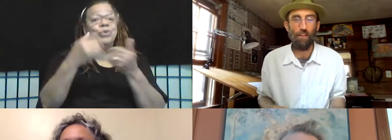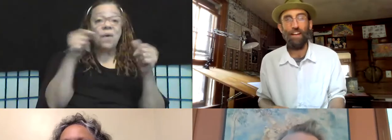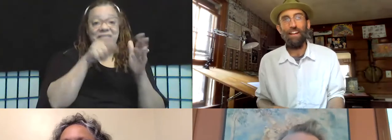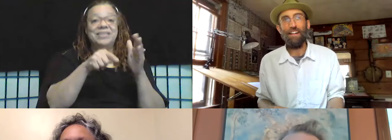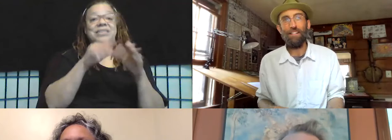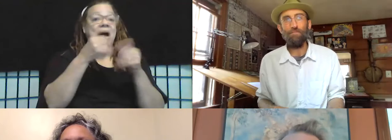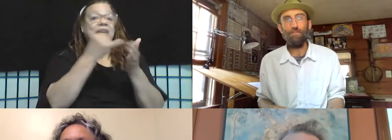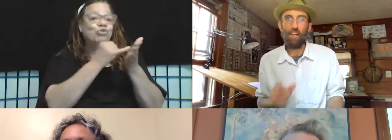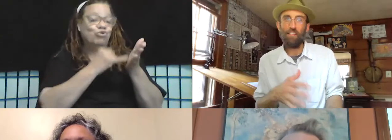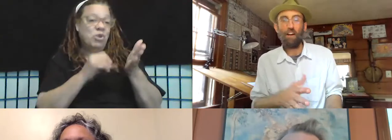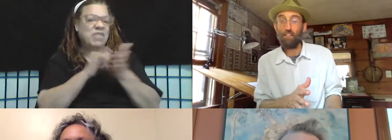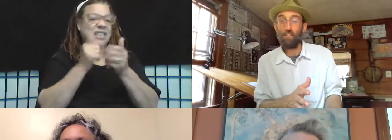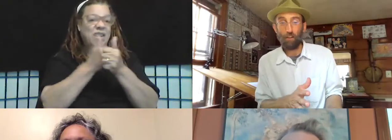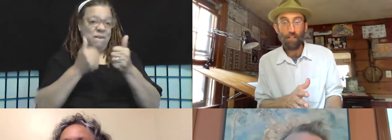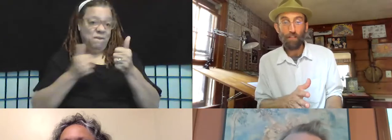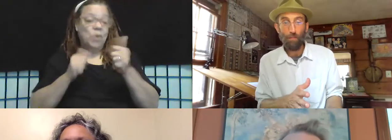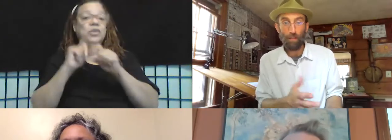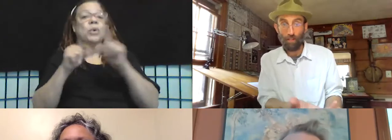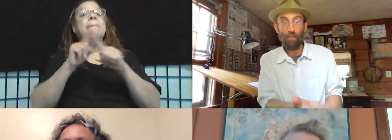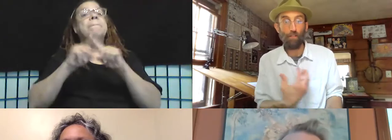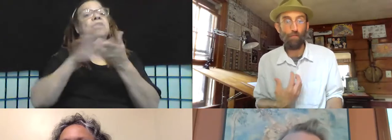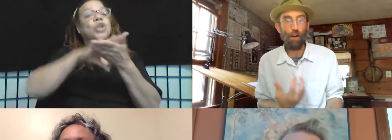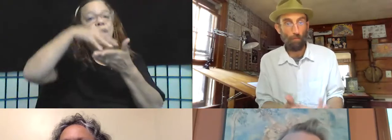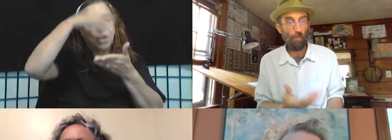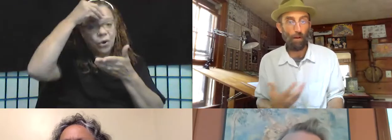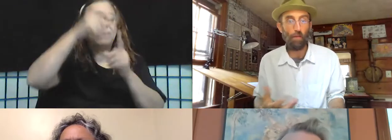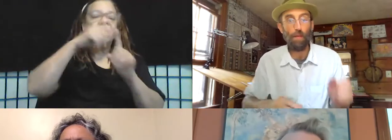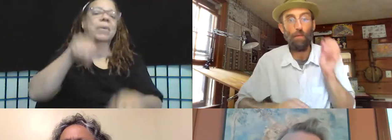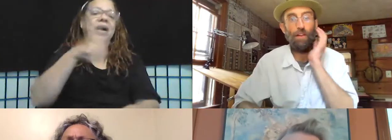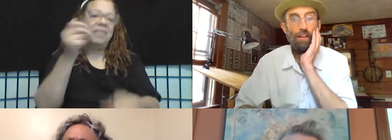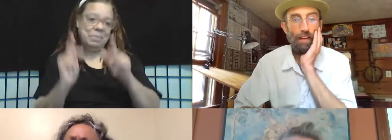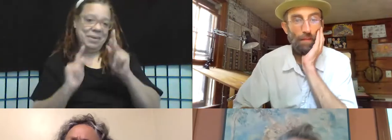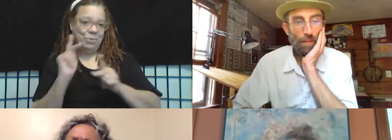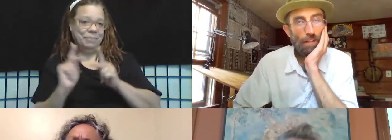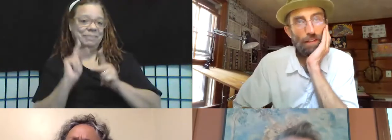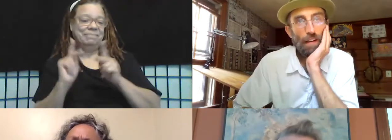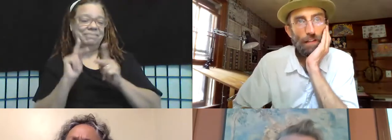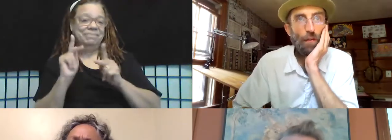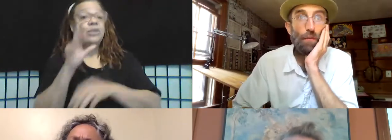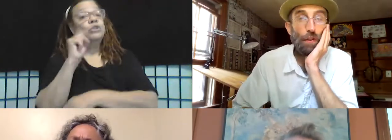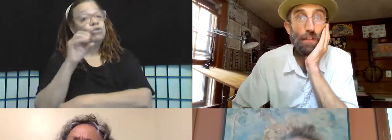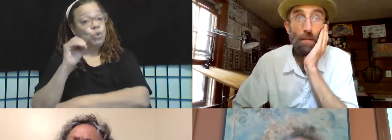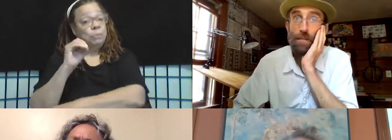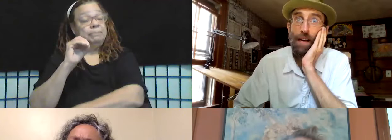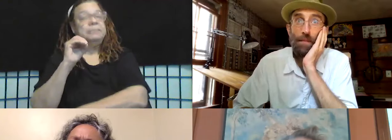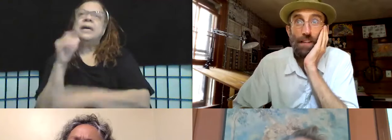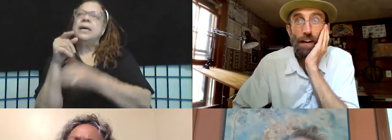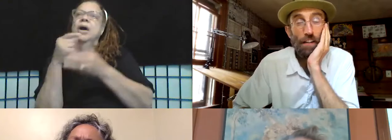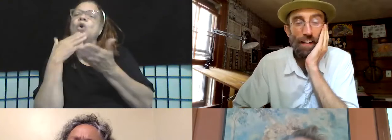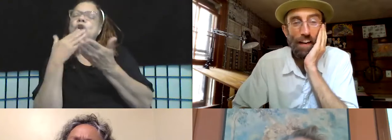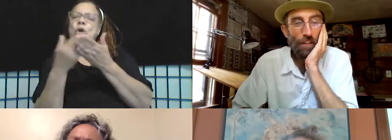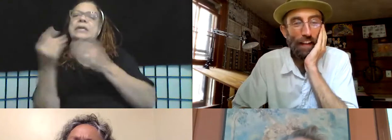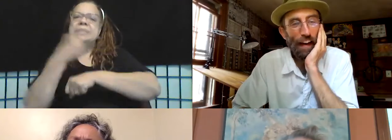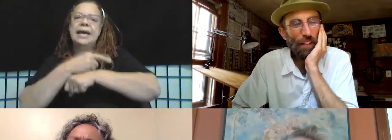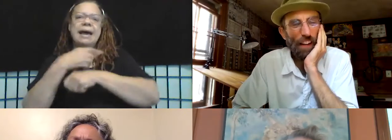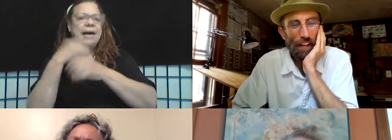you think this should be drawn? Not to dodge the question, but to learn from other people. So sometimes on a good